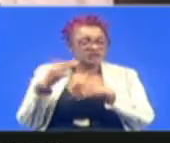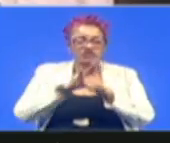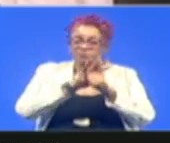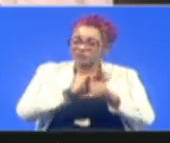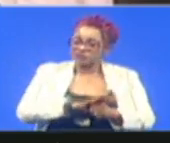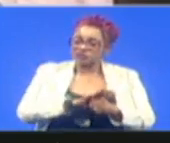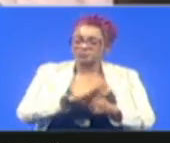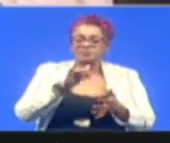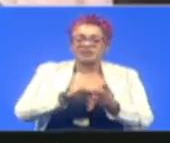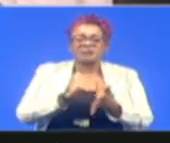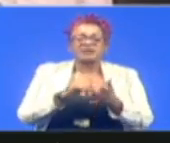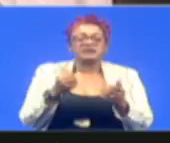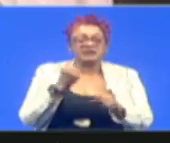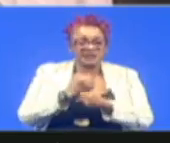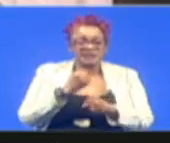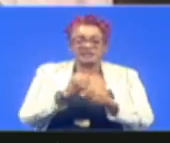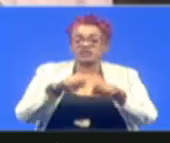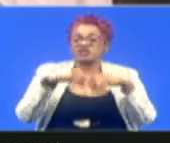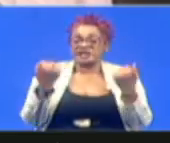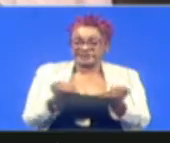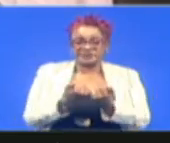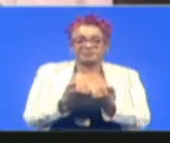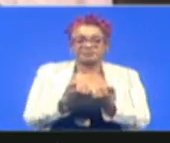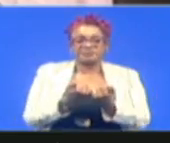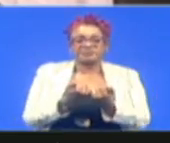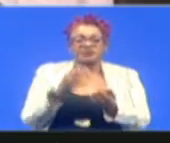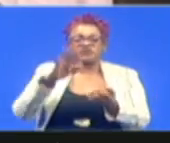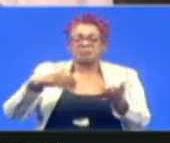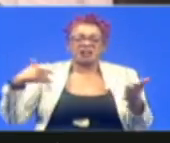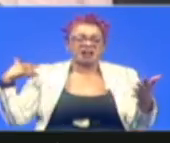discriminations that have been exercised in our society from time immemorial,